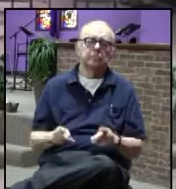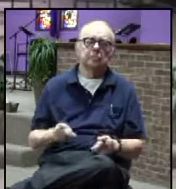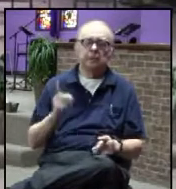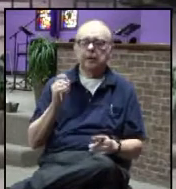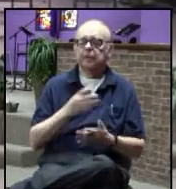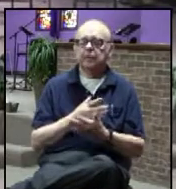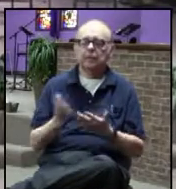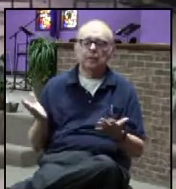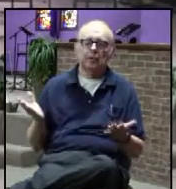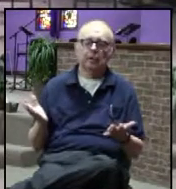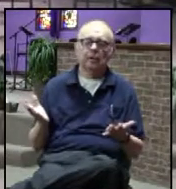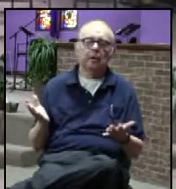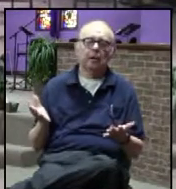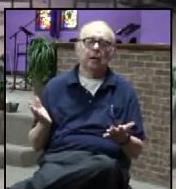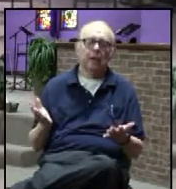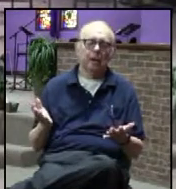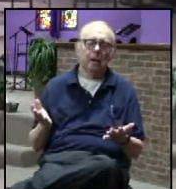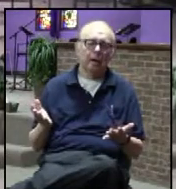need something, and